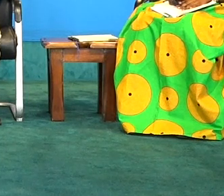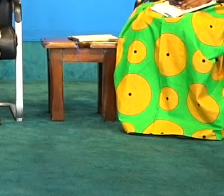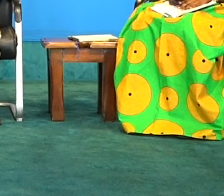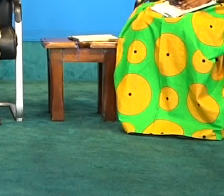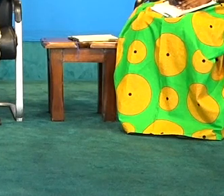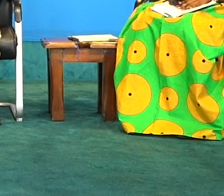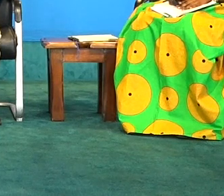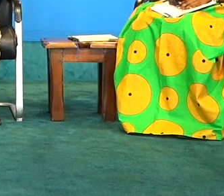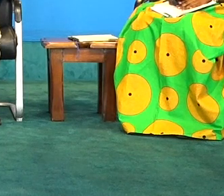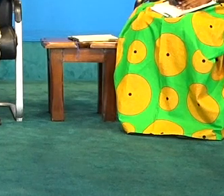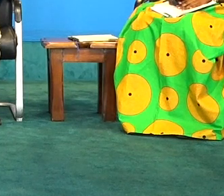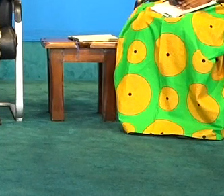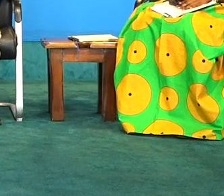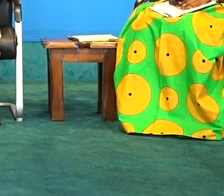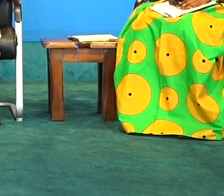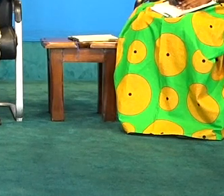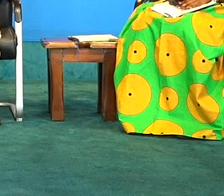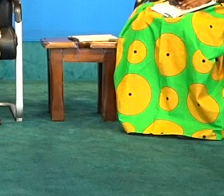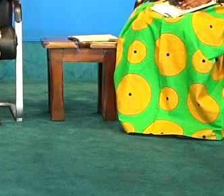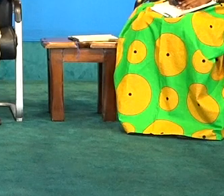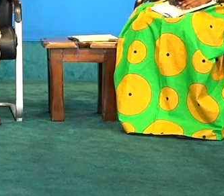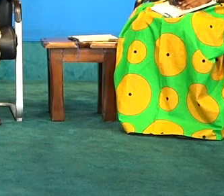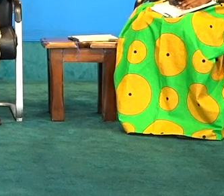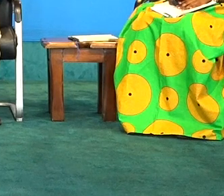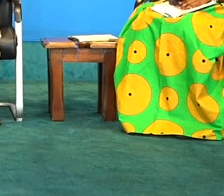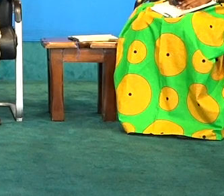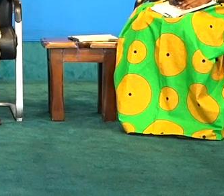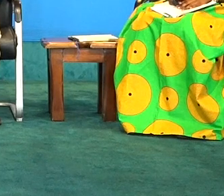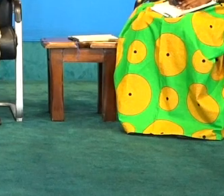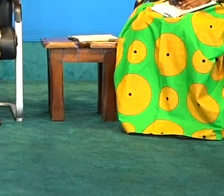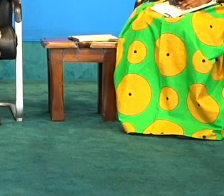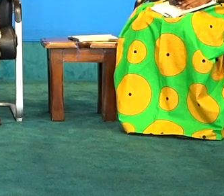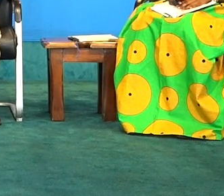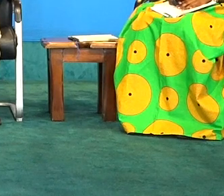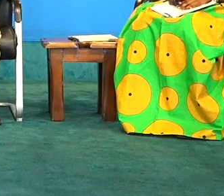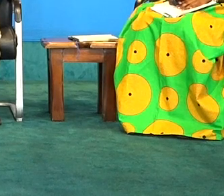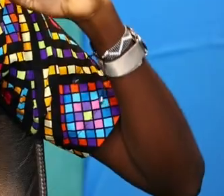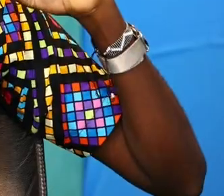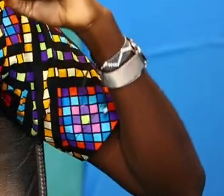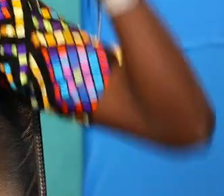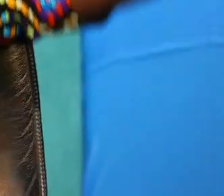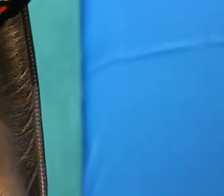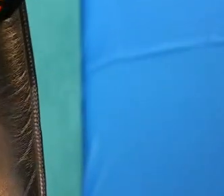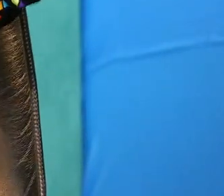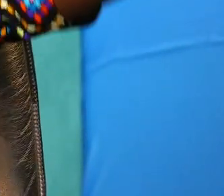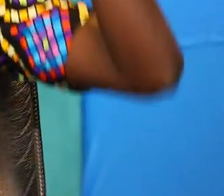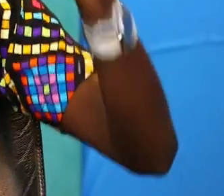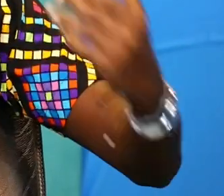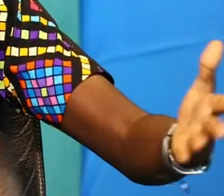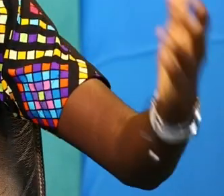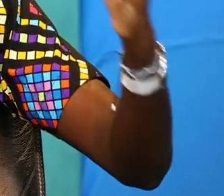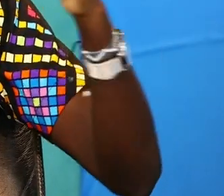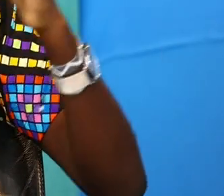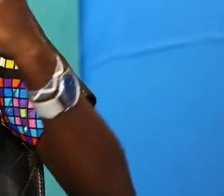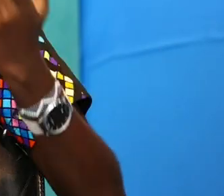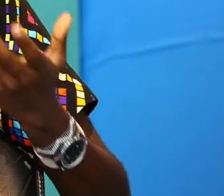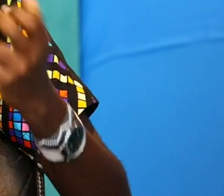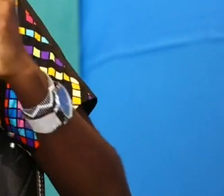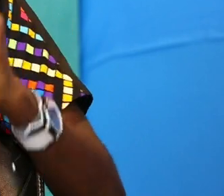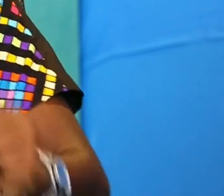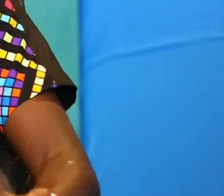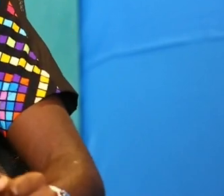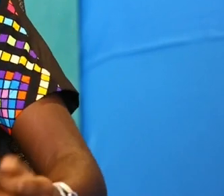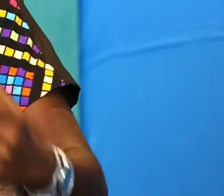Jericho happened. And with Jericho, I mean, it doesn't make sense. It's like the people are marching around and they just say, hooray! And then the walls